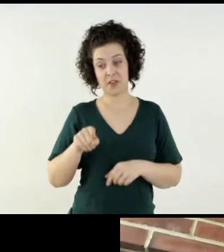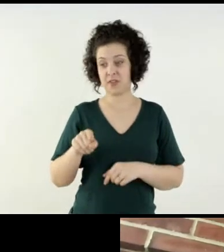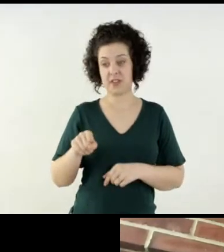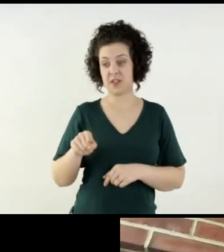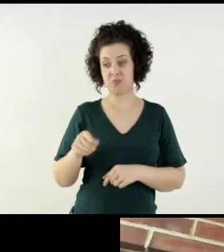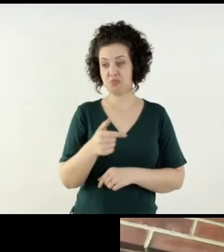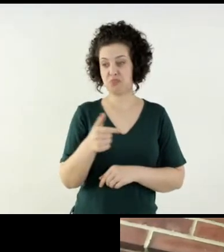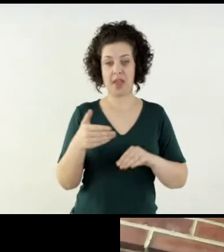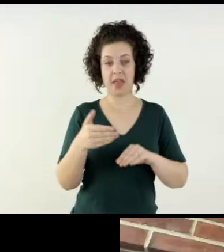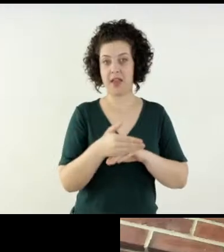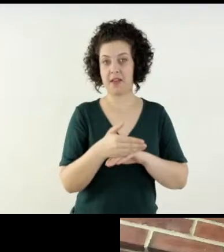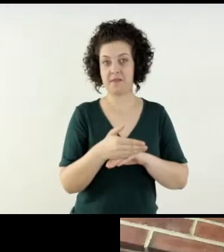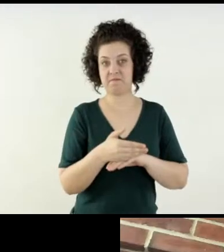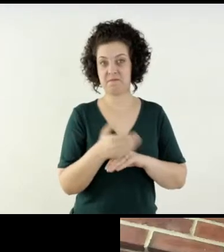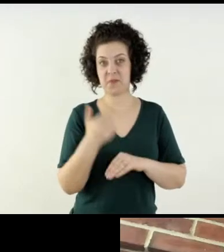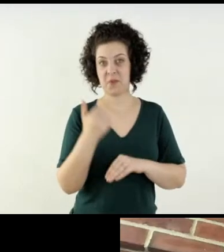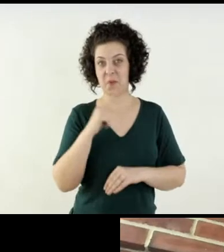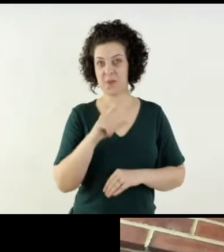So